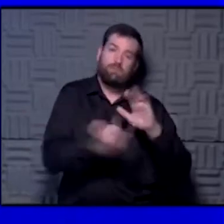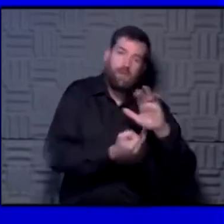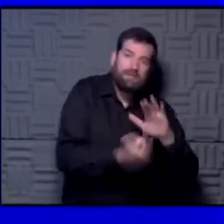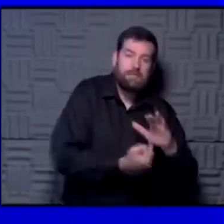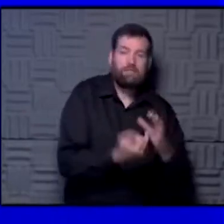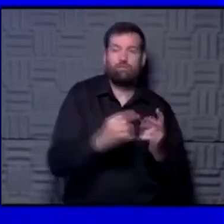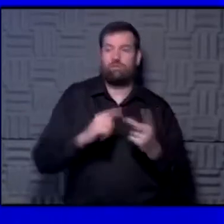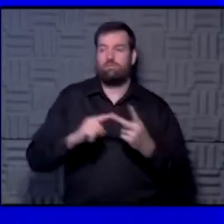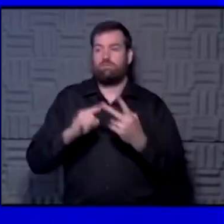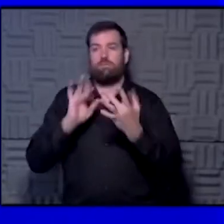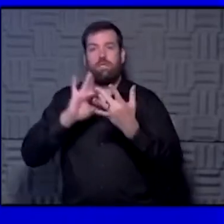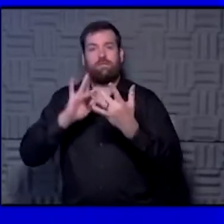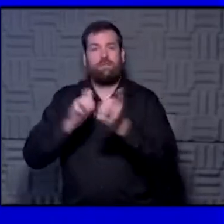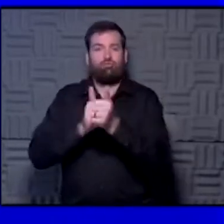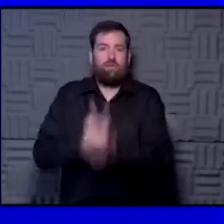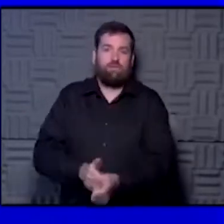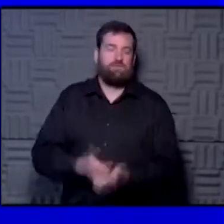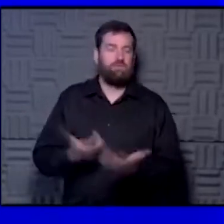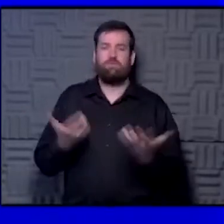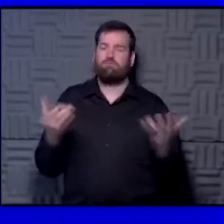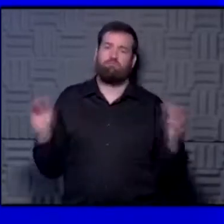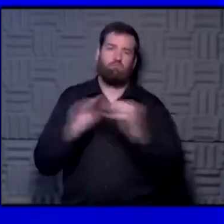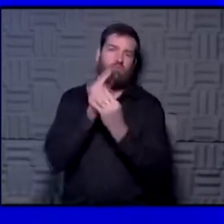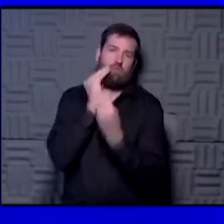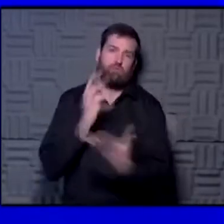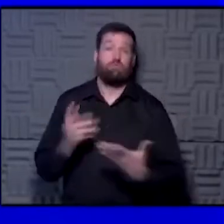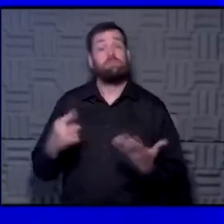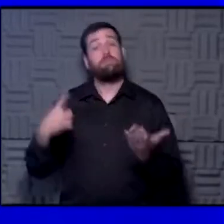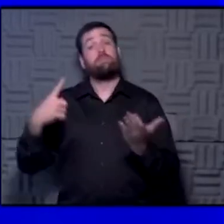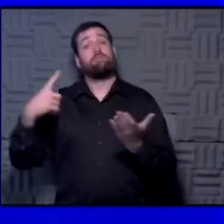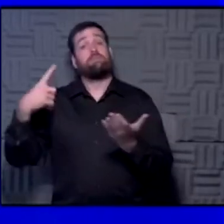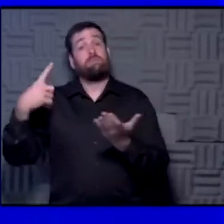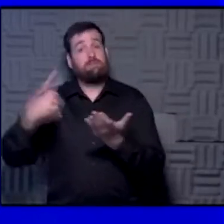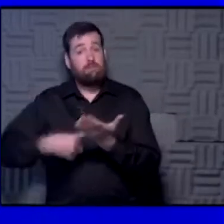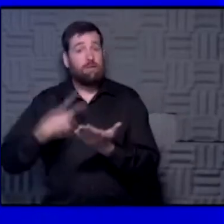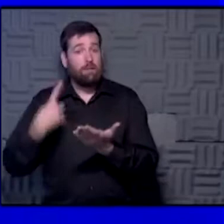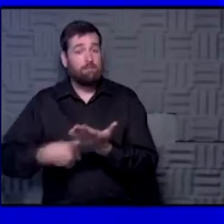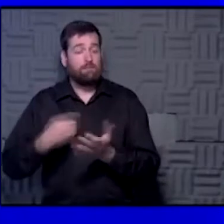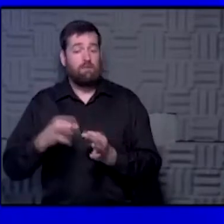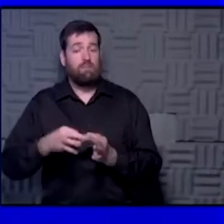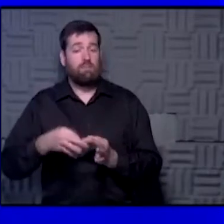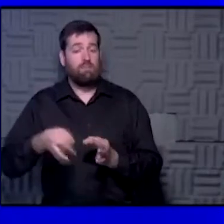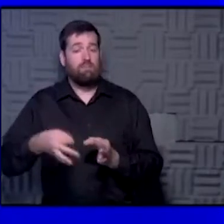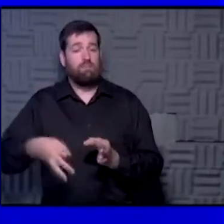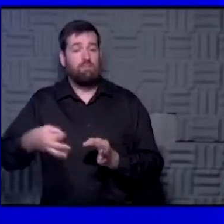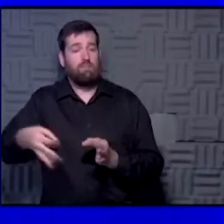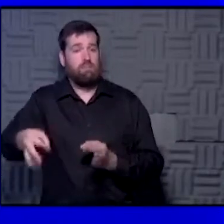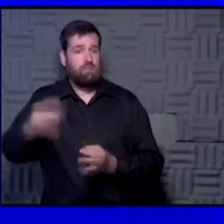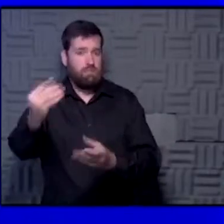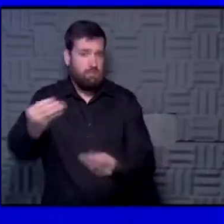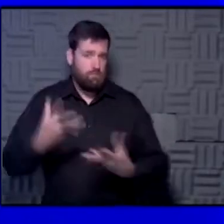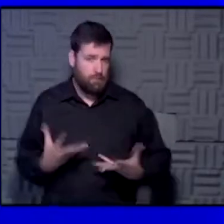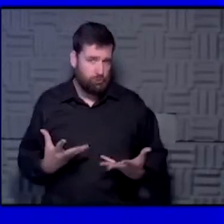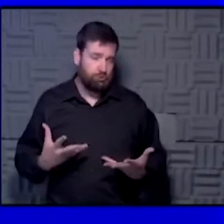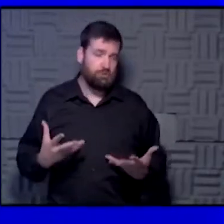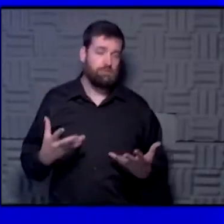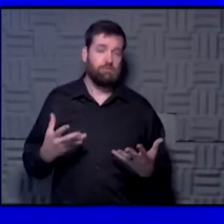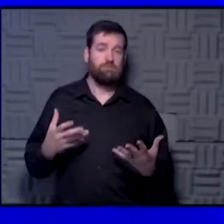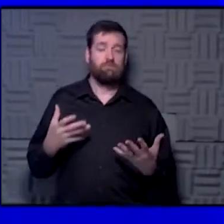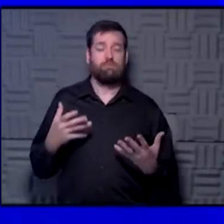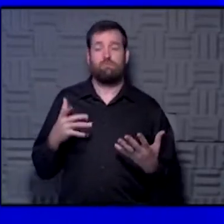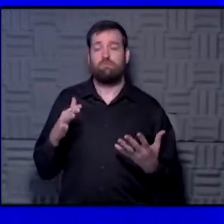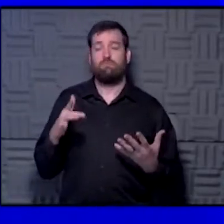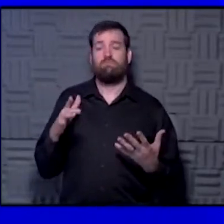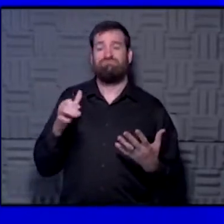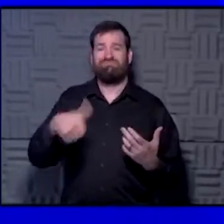tracing, and keeping other people safe. So, yeah, unfortunately, sometimes there are delays or lags in the